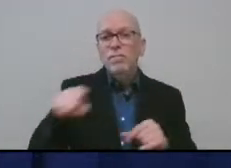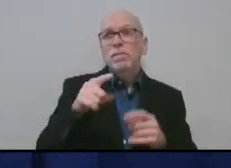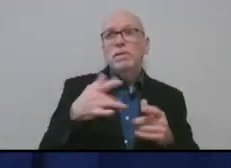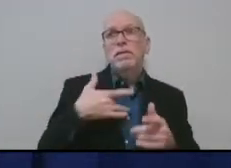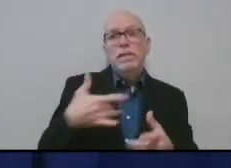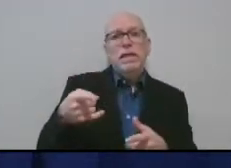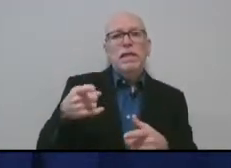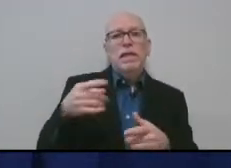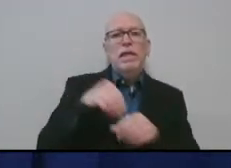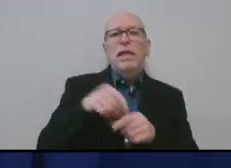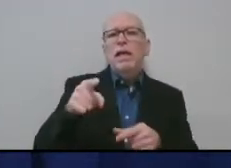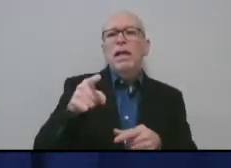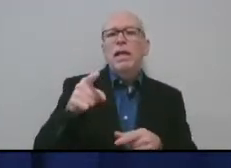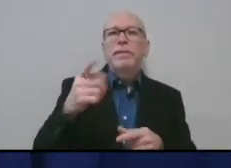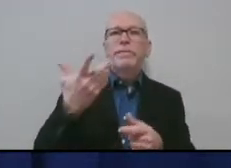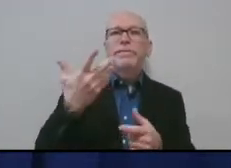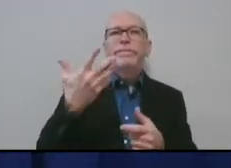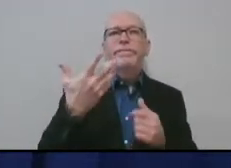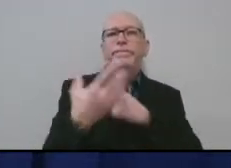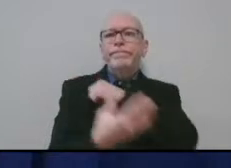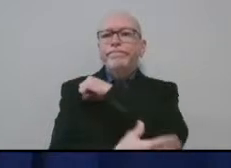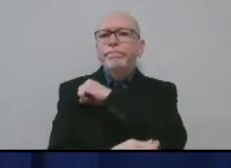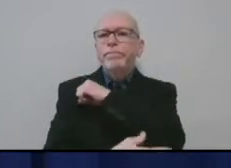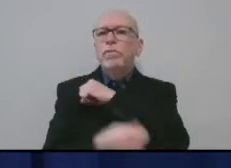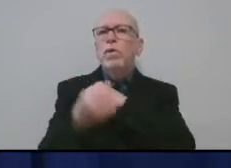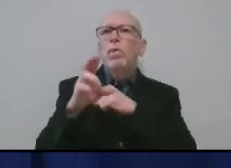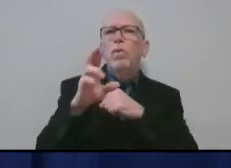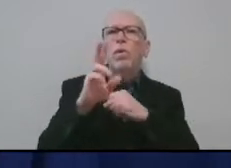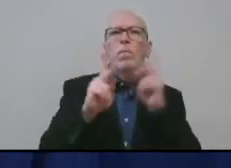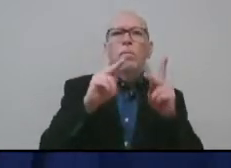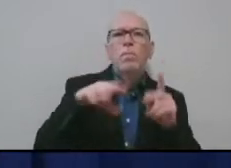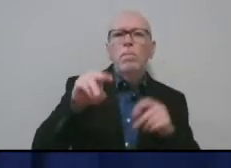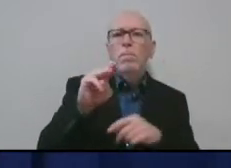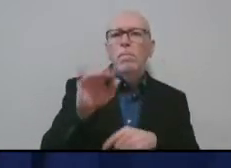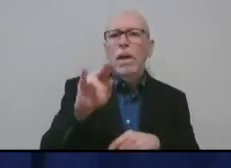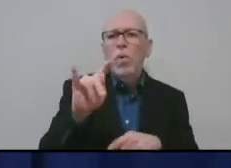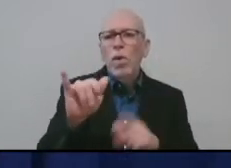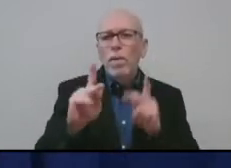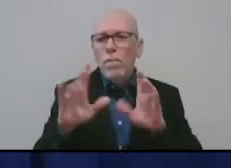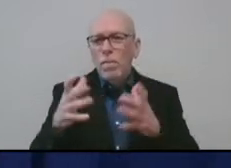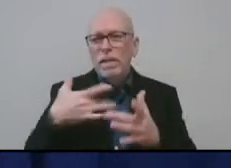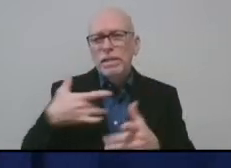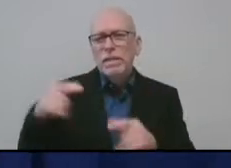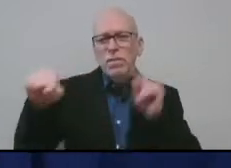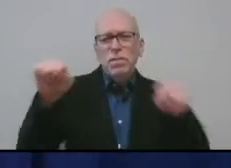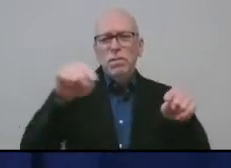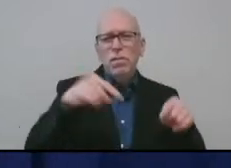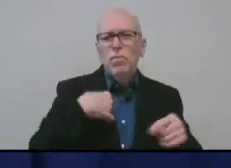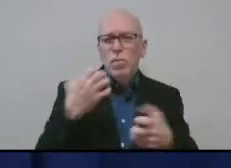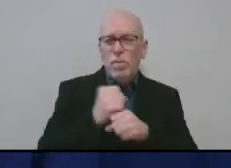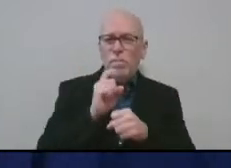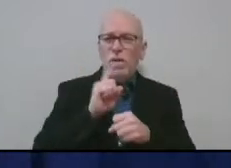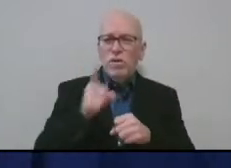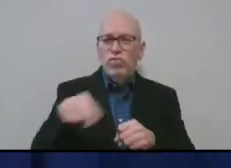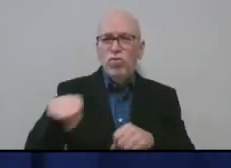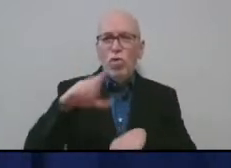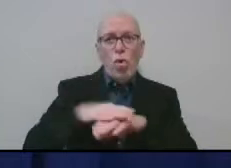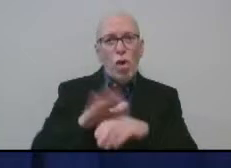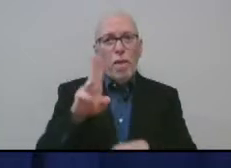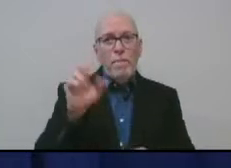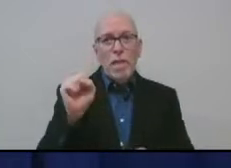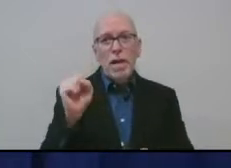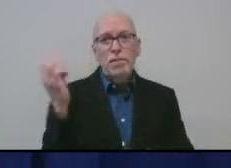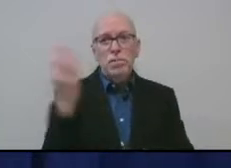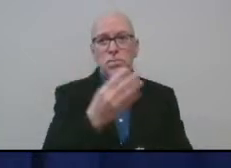lower socioeconomic and our populations, our minority populations. So we want that to be on a bus route where people can actually